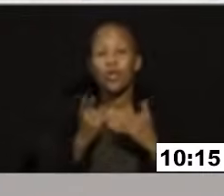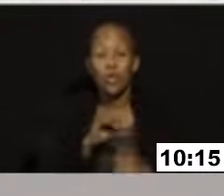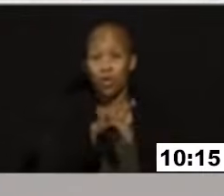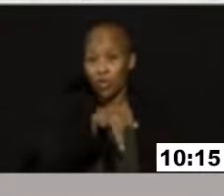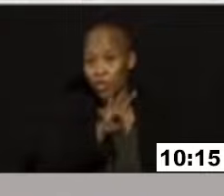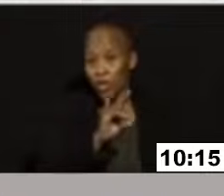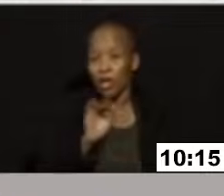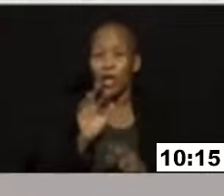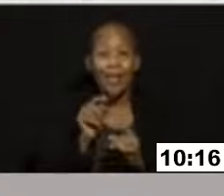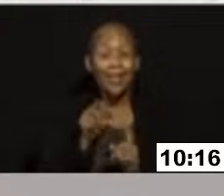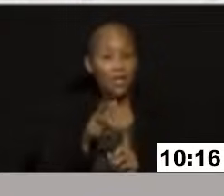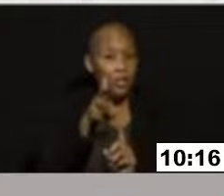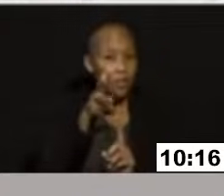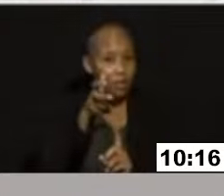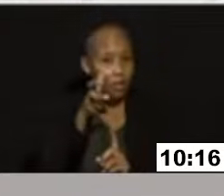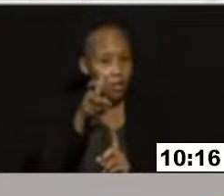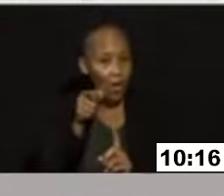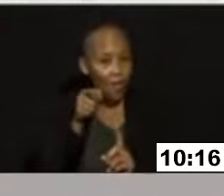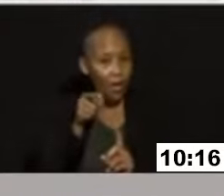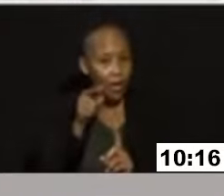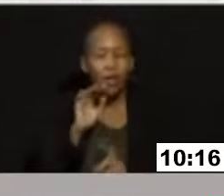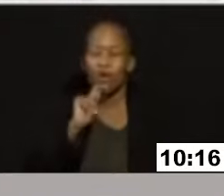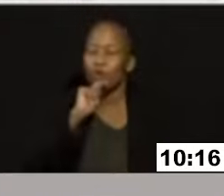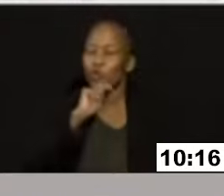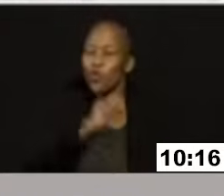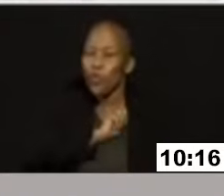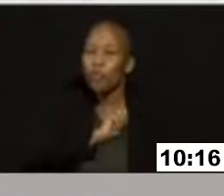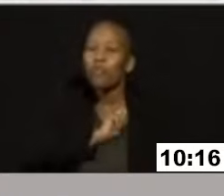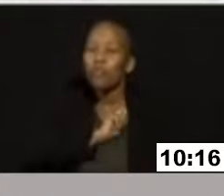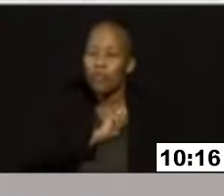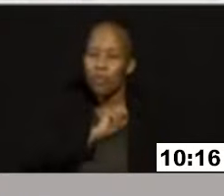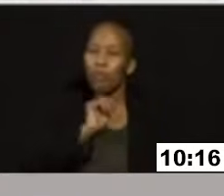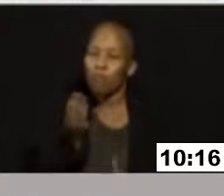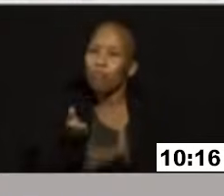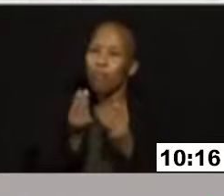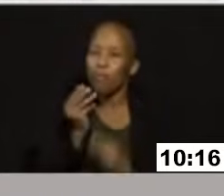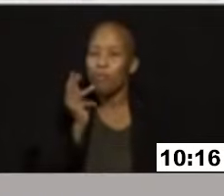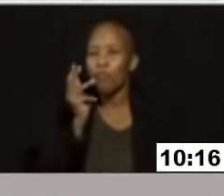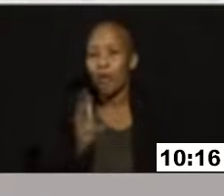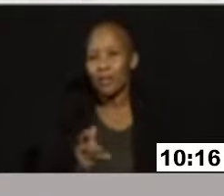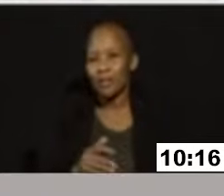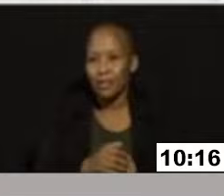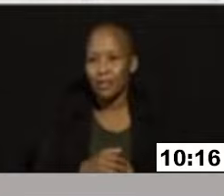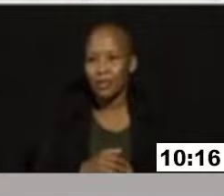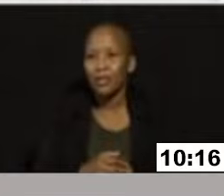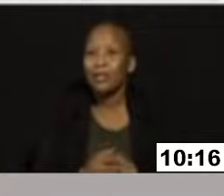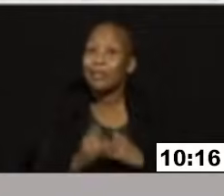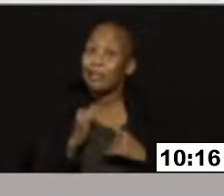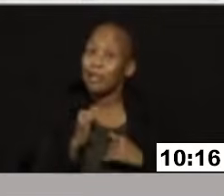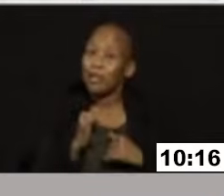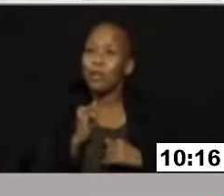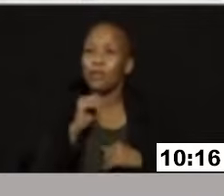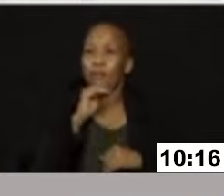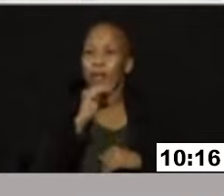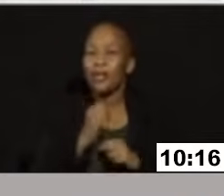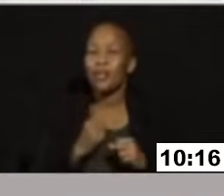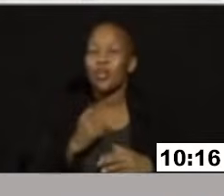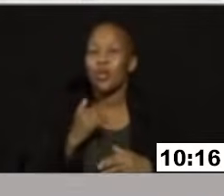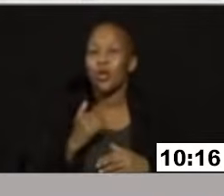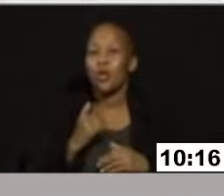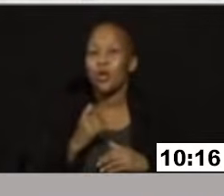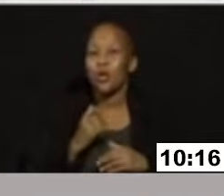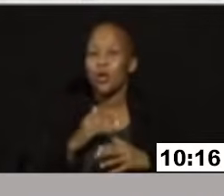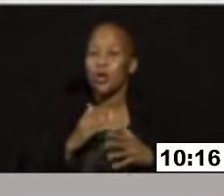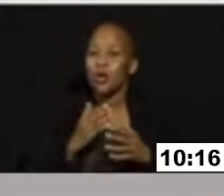one that's to get to the truth of matters, but it is not a curtain raiser, and it is not a trial within the trial